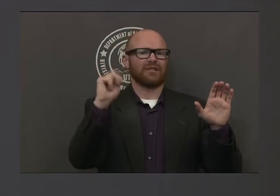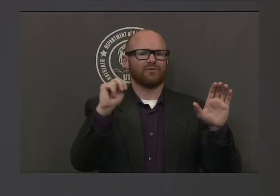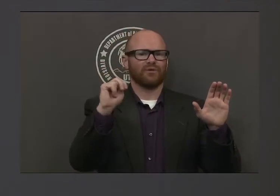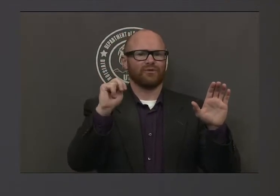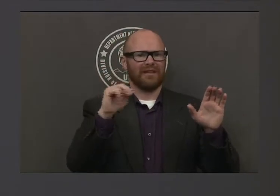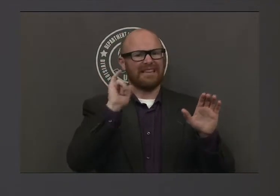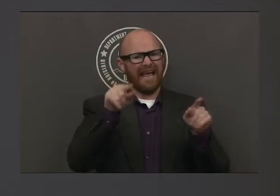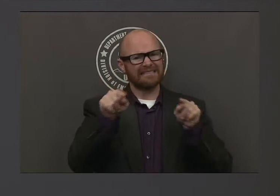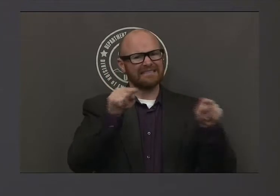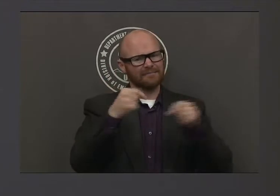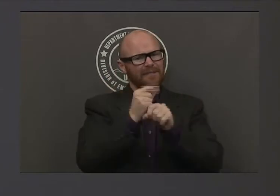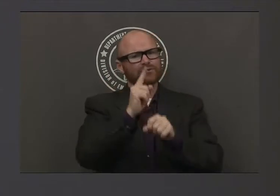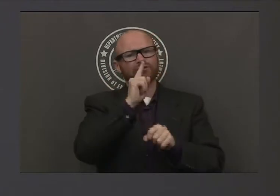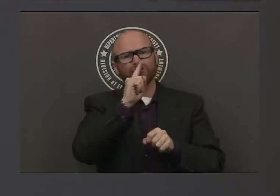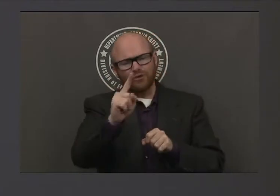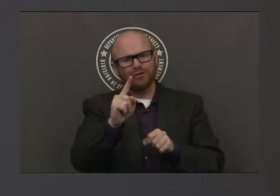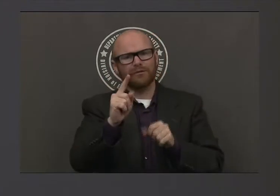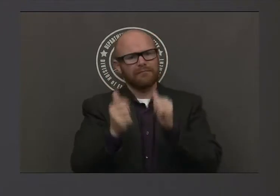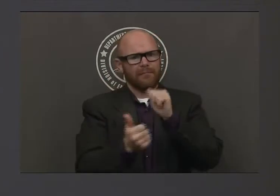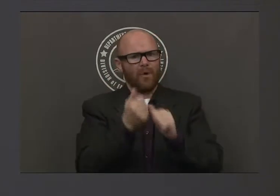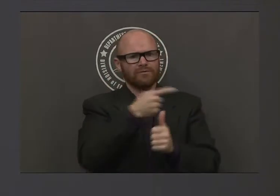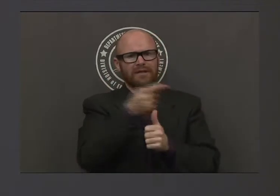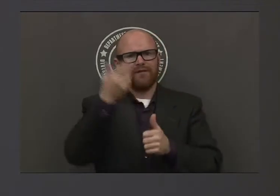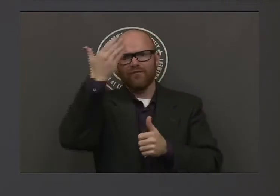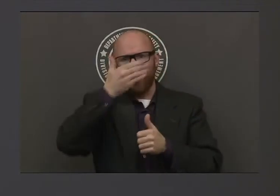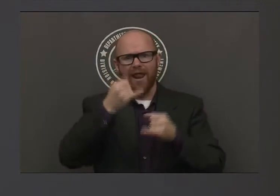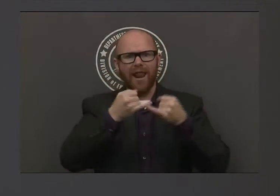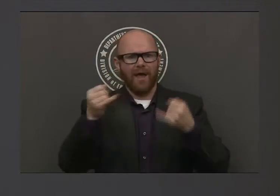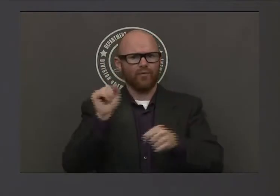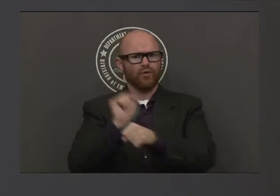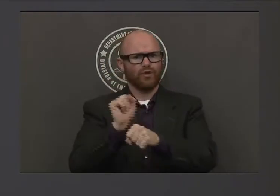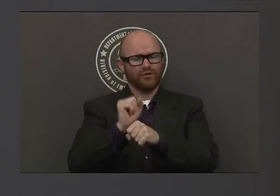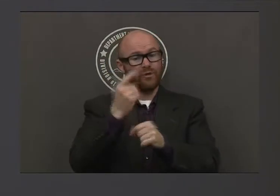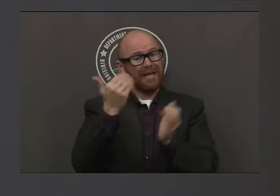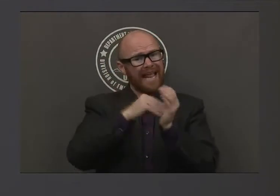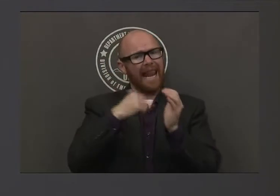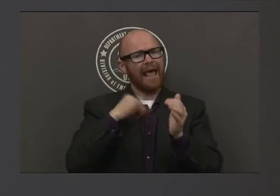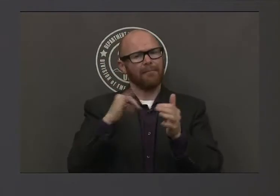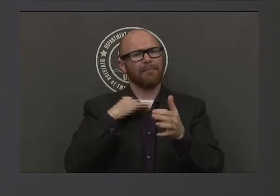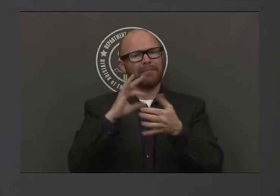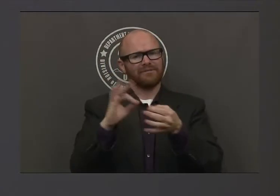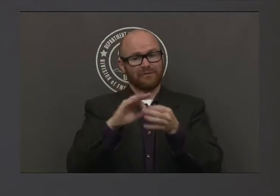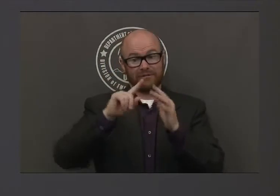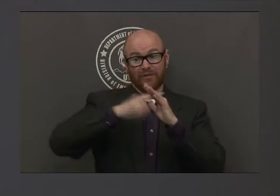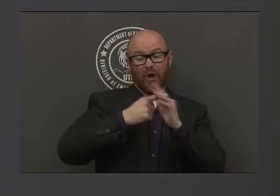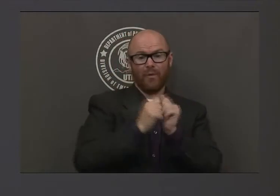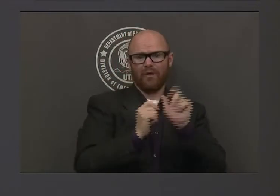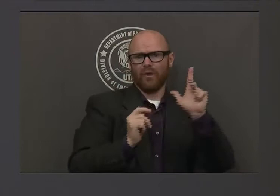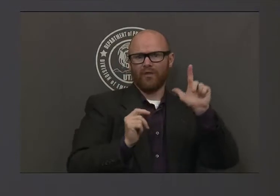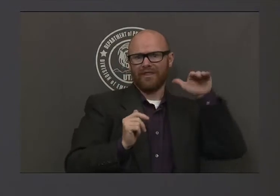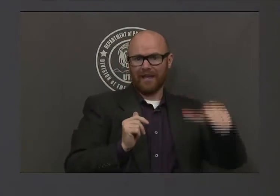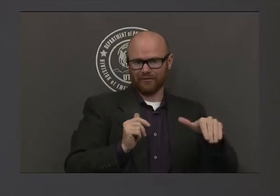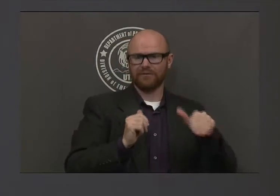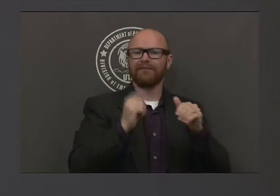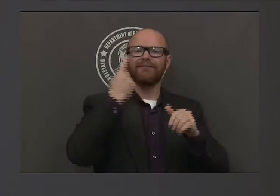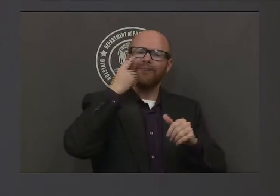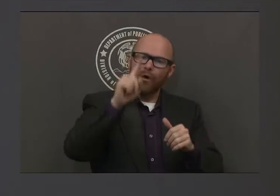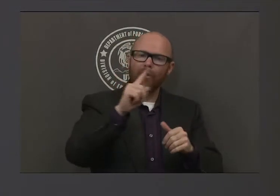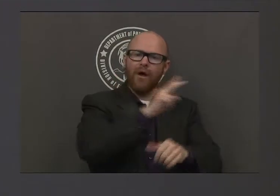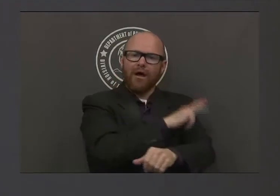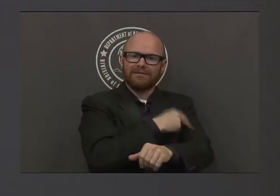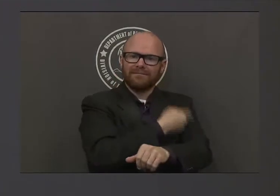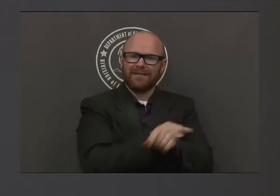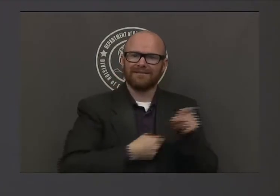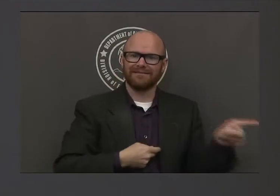shot, that they're going to hold some of those vaccines back to make sure that they've got them on supply, which means that they probably can't